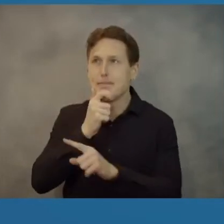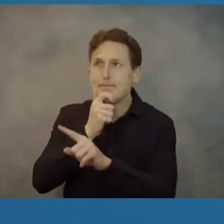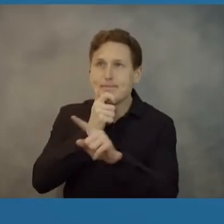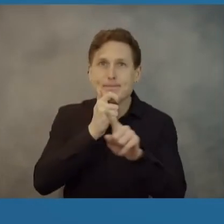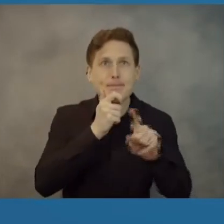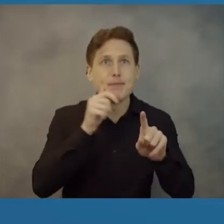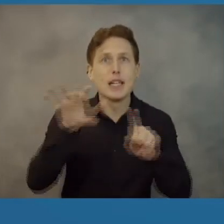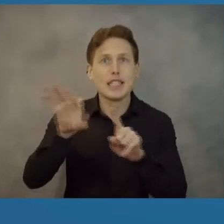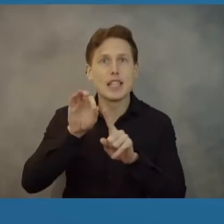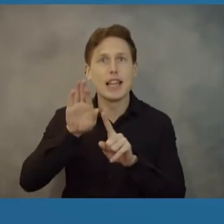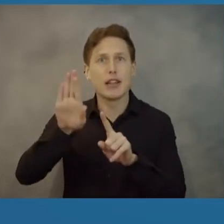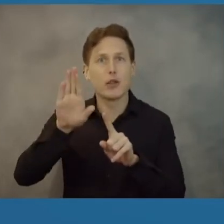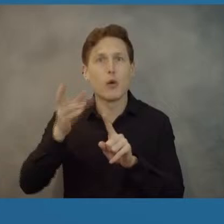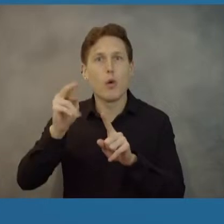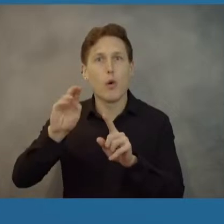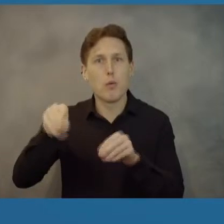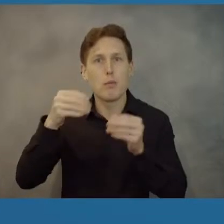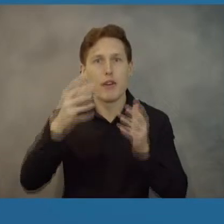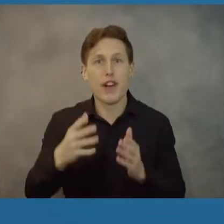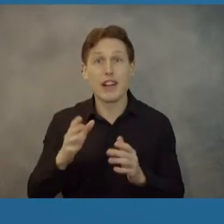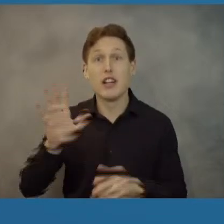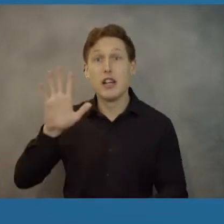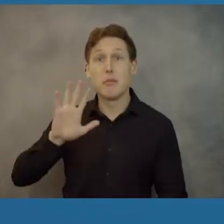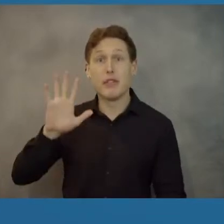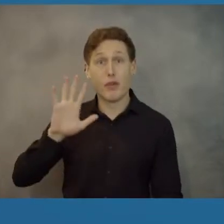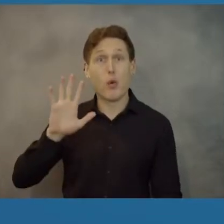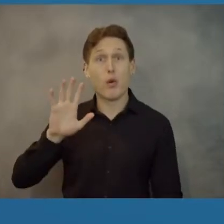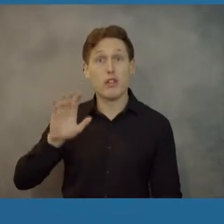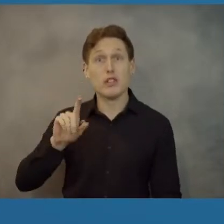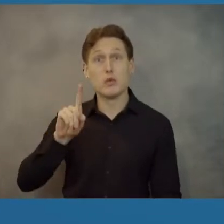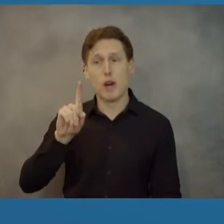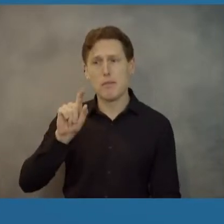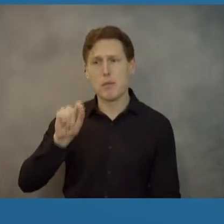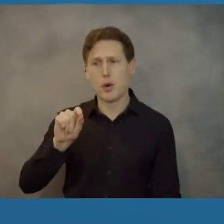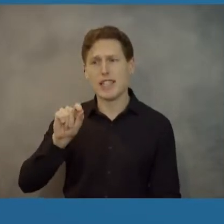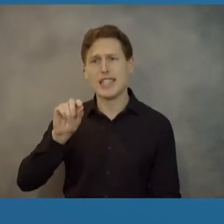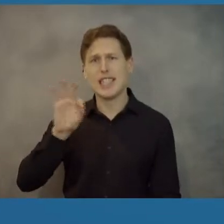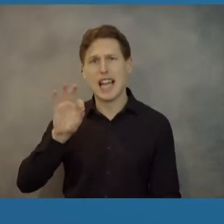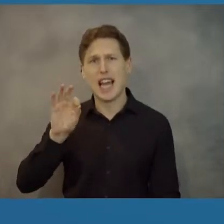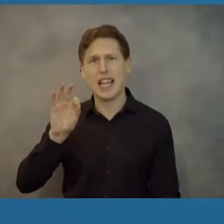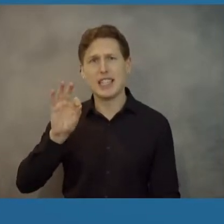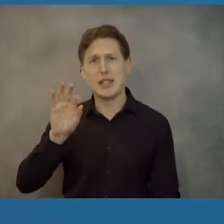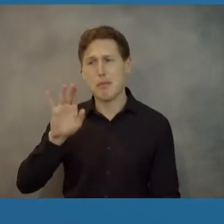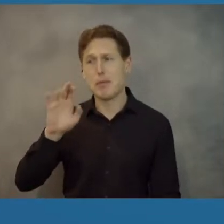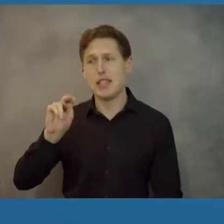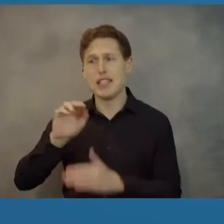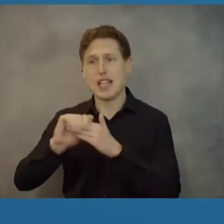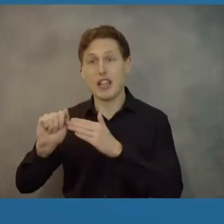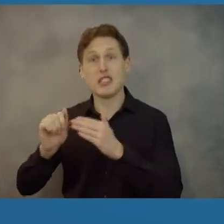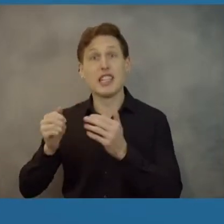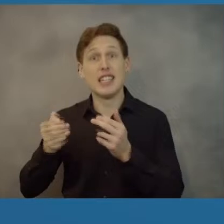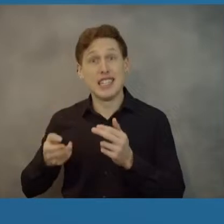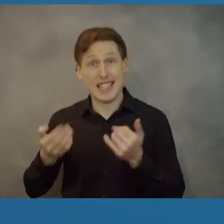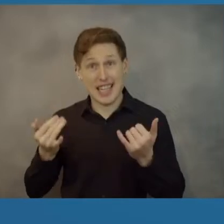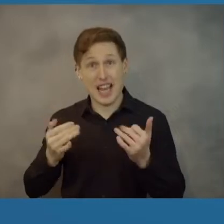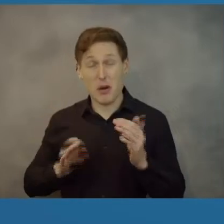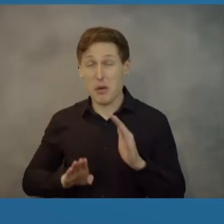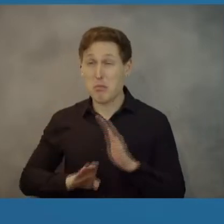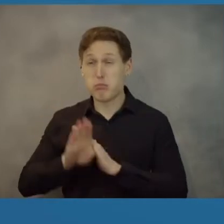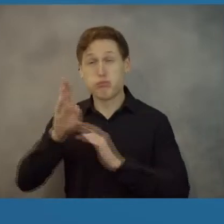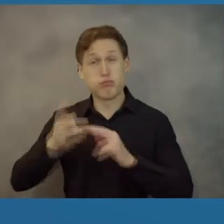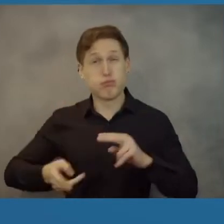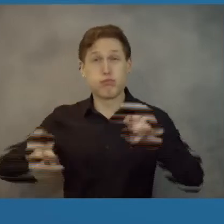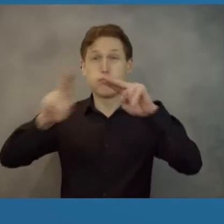in 2015, and now we've exceeded $11 billion. So our budget